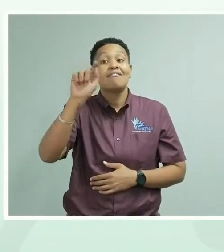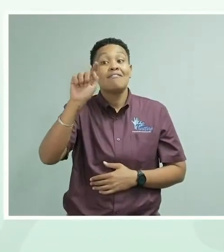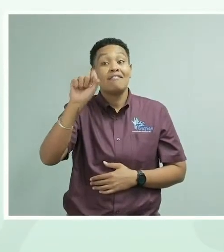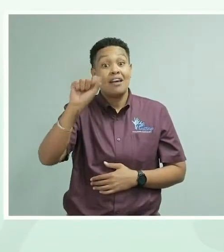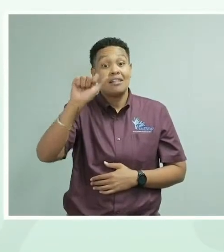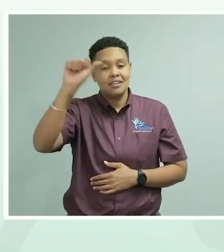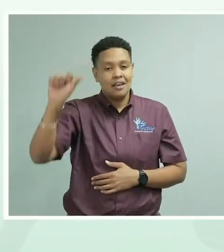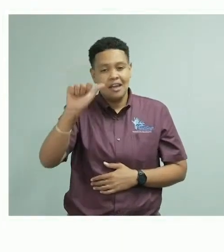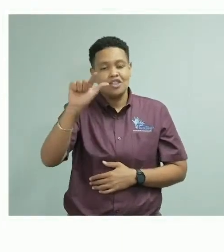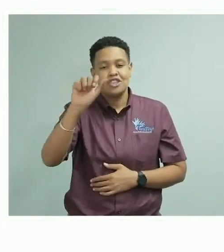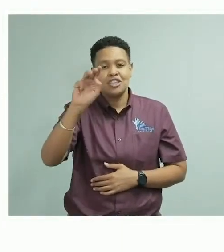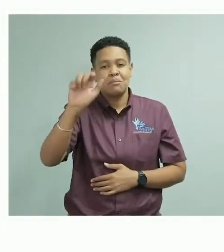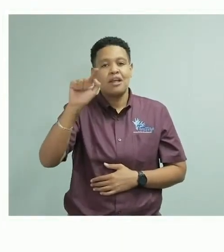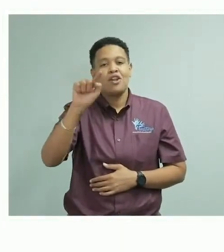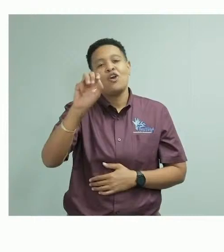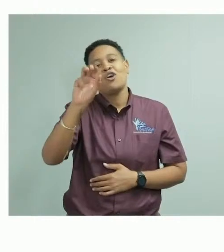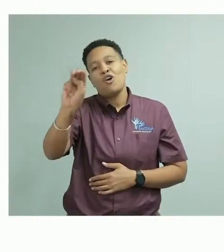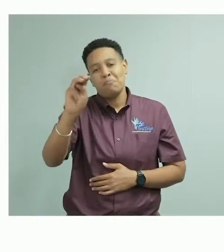jacovid19facts@gmail.com.